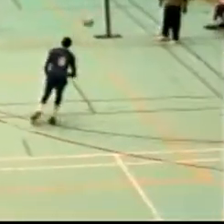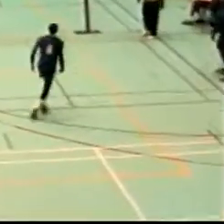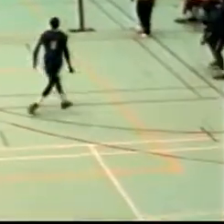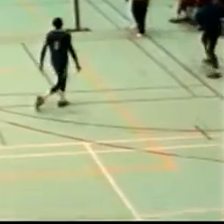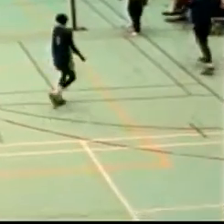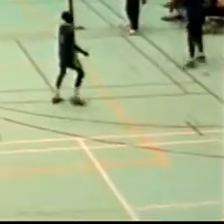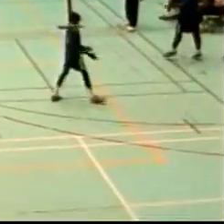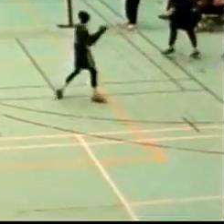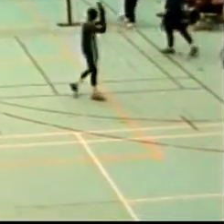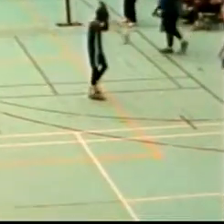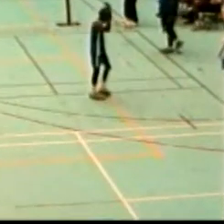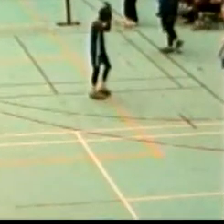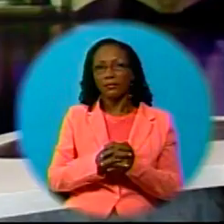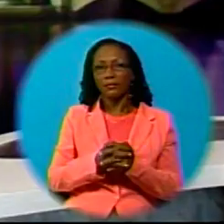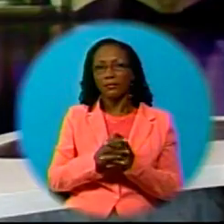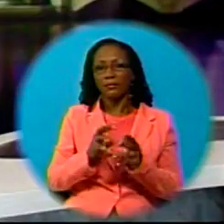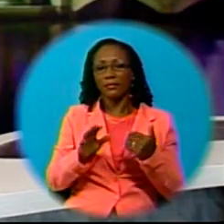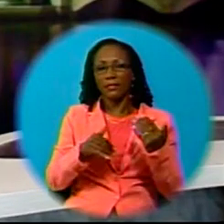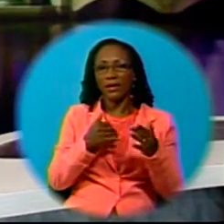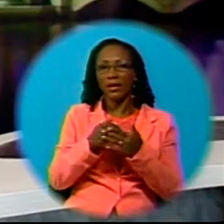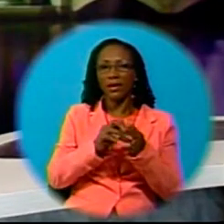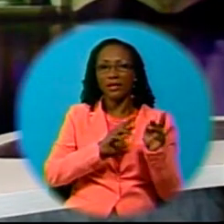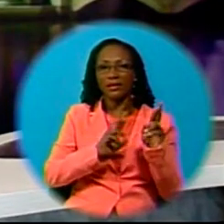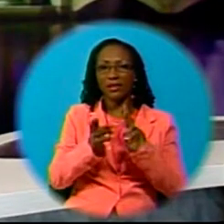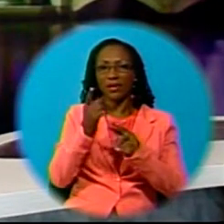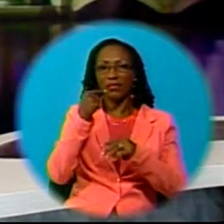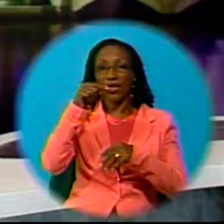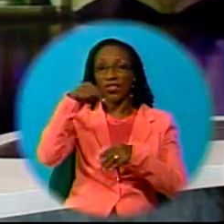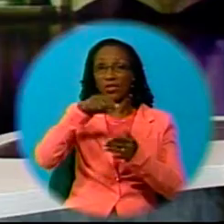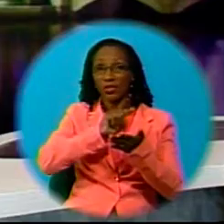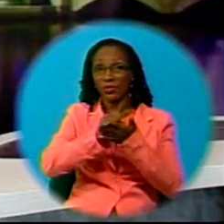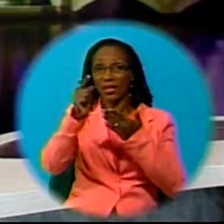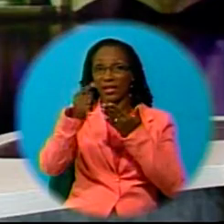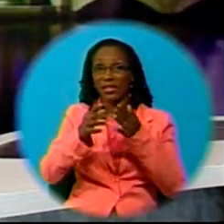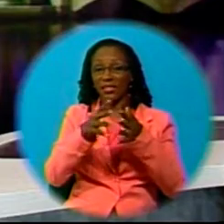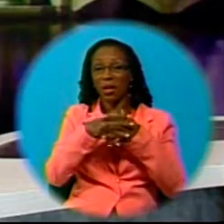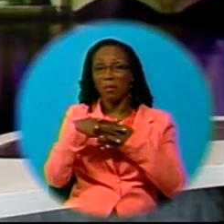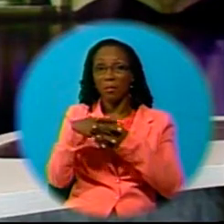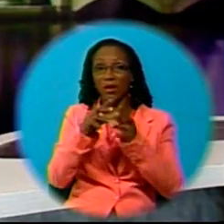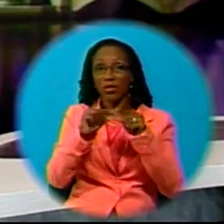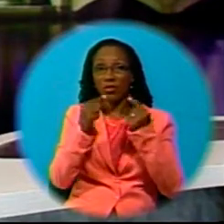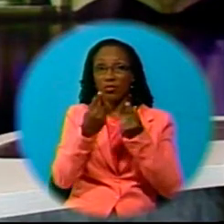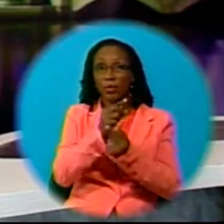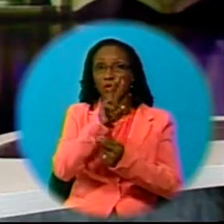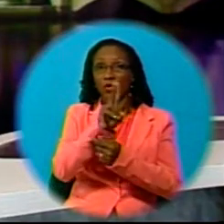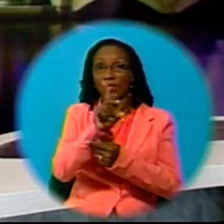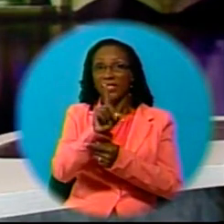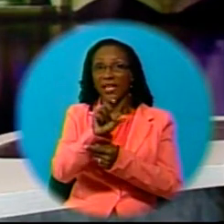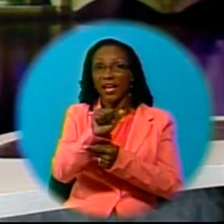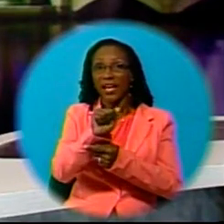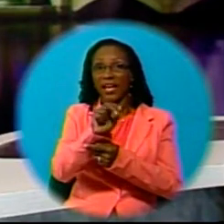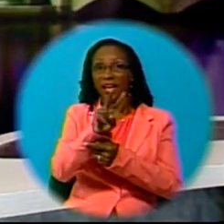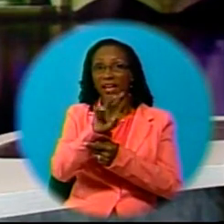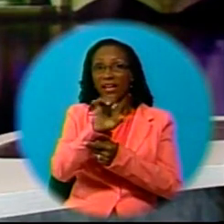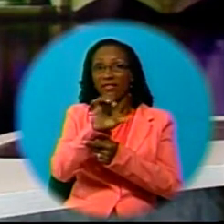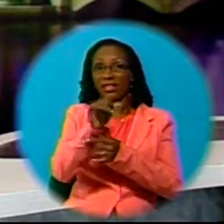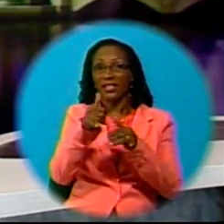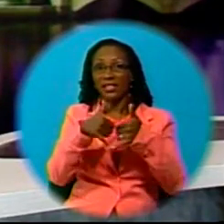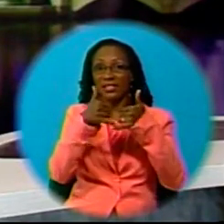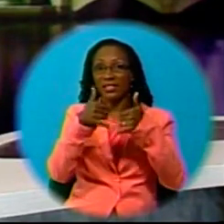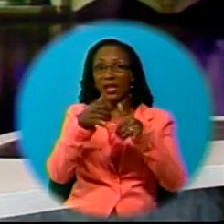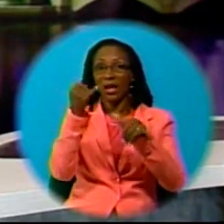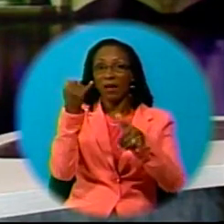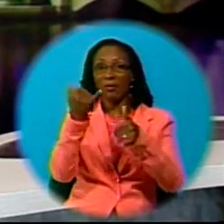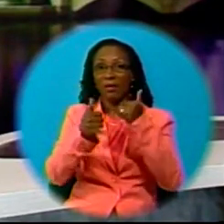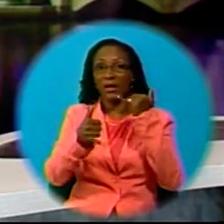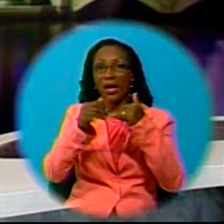Burke, CBC Sports. Well, all is set for this weekend's America's Group 2 Davis Cup Finals between Barbados and